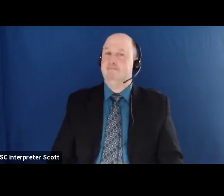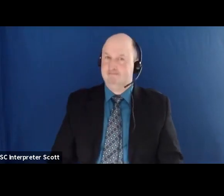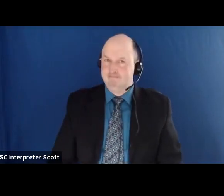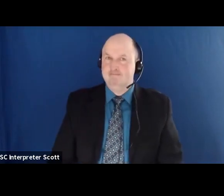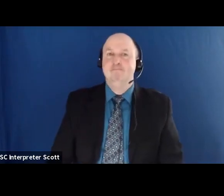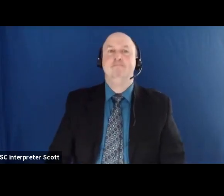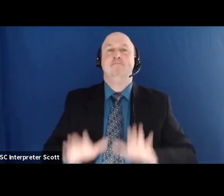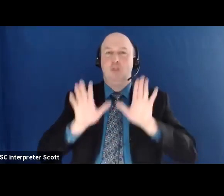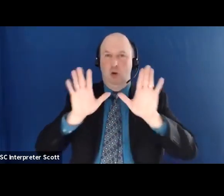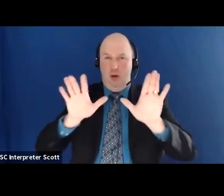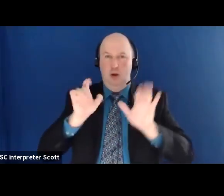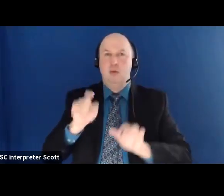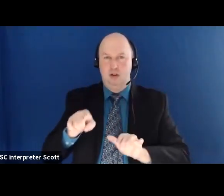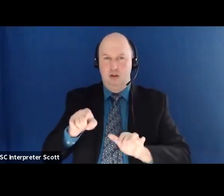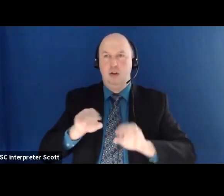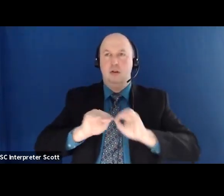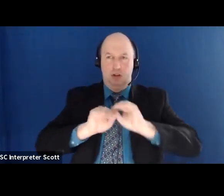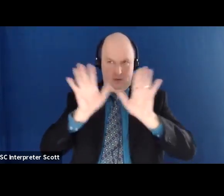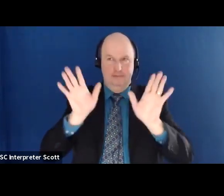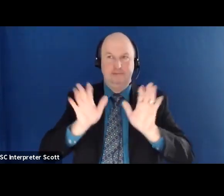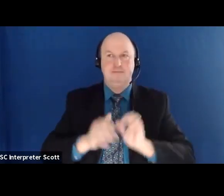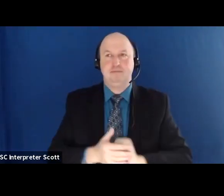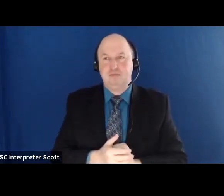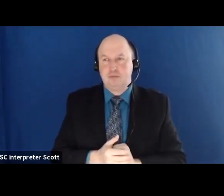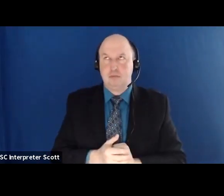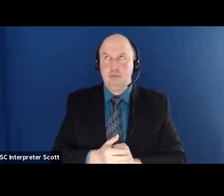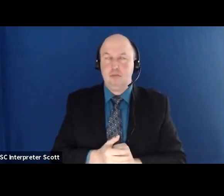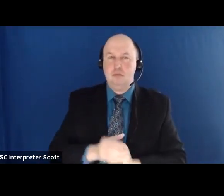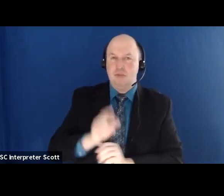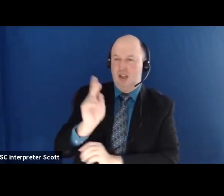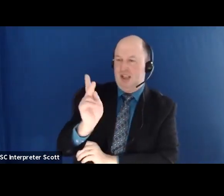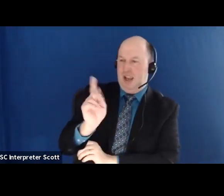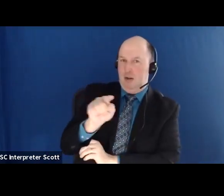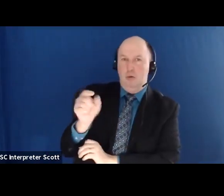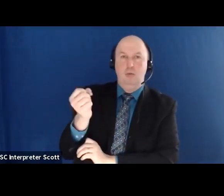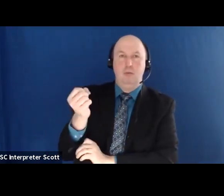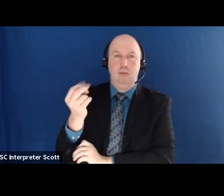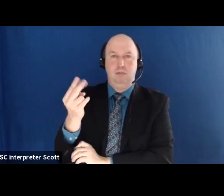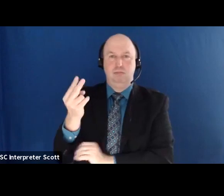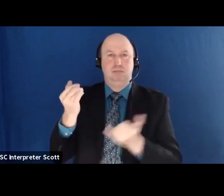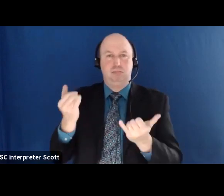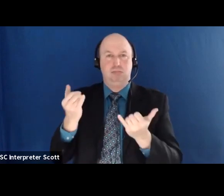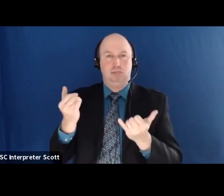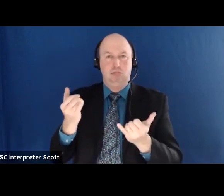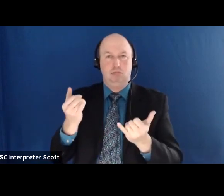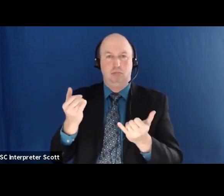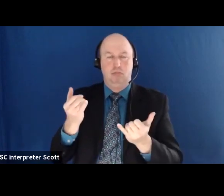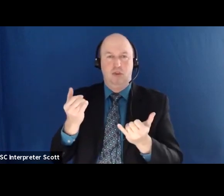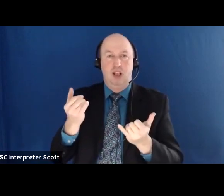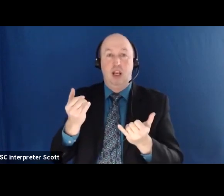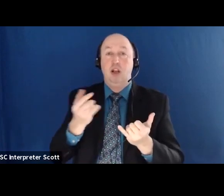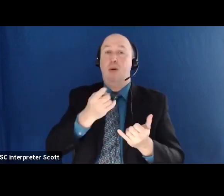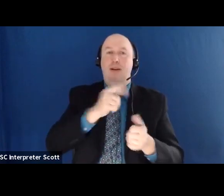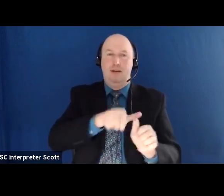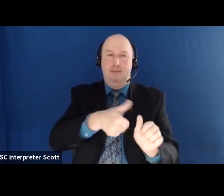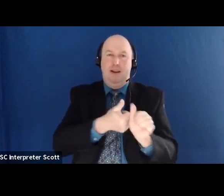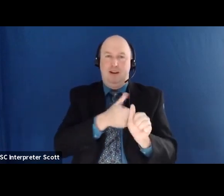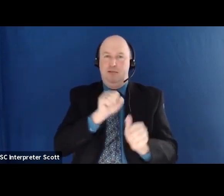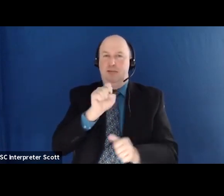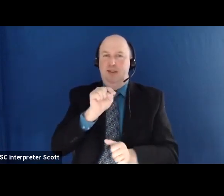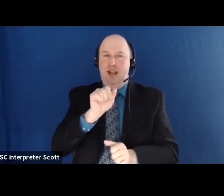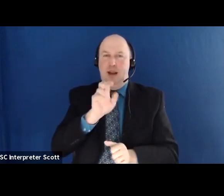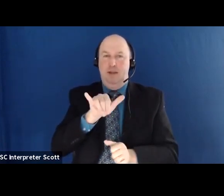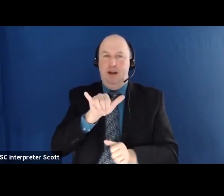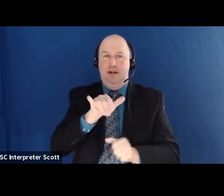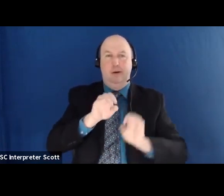that's a great question. Let's clear that up. So what we're talking about K through 12 right now is that you're on our standby list. So if we have, let's call it